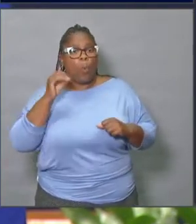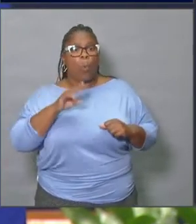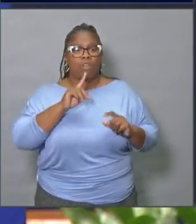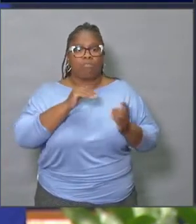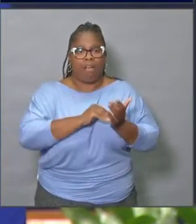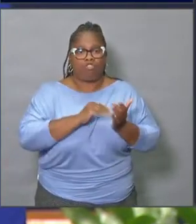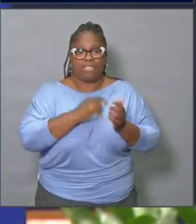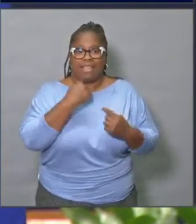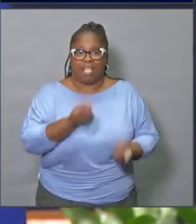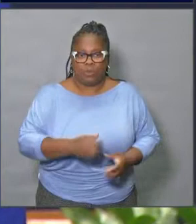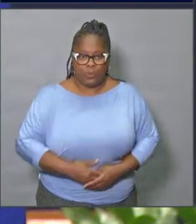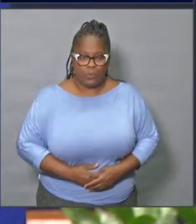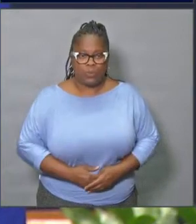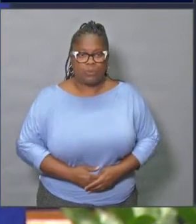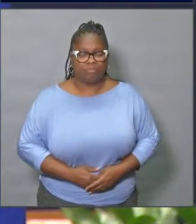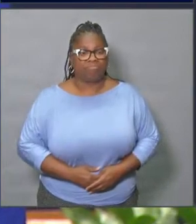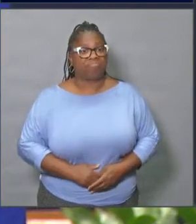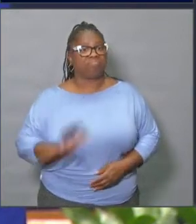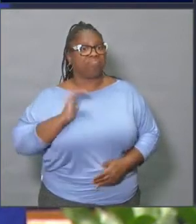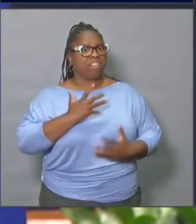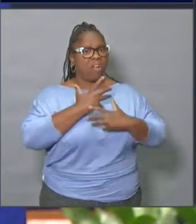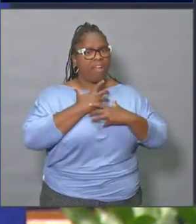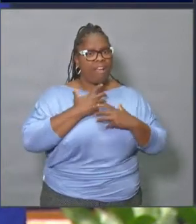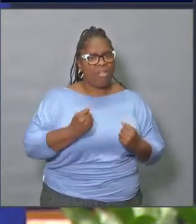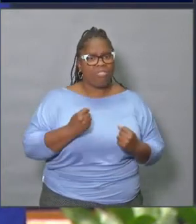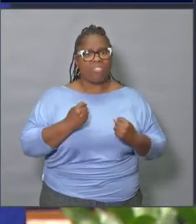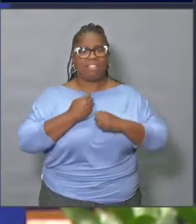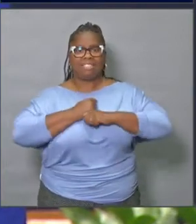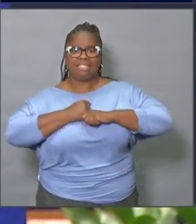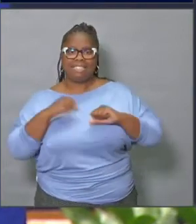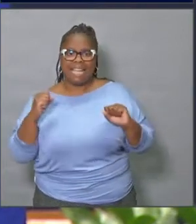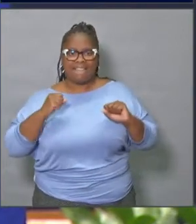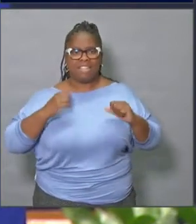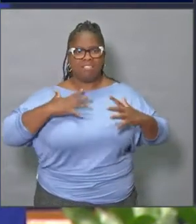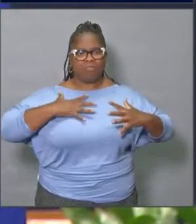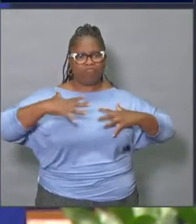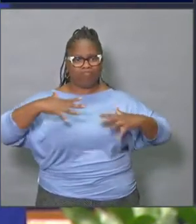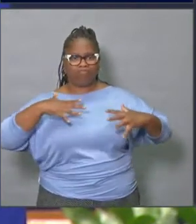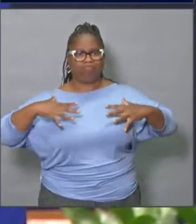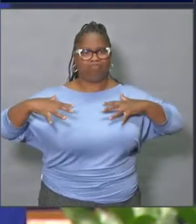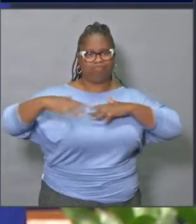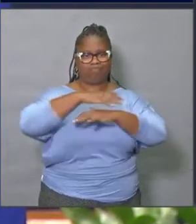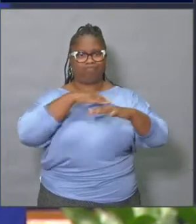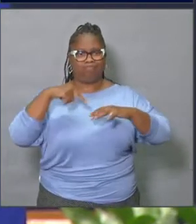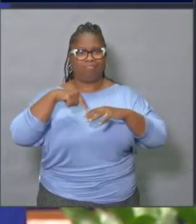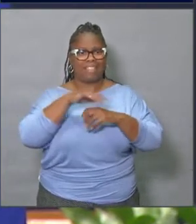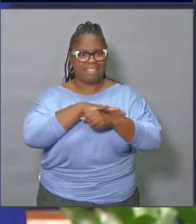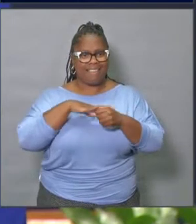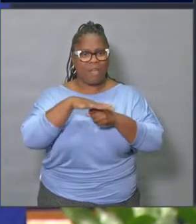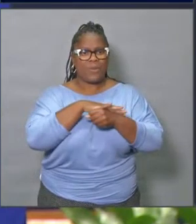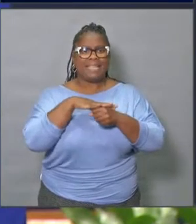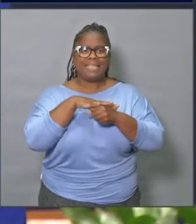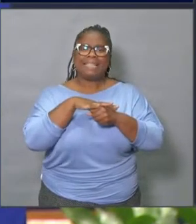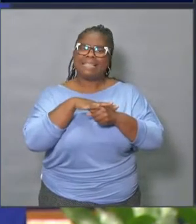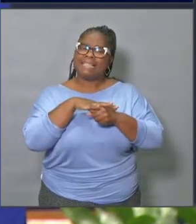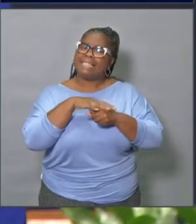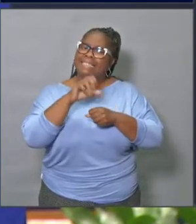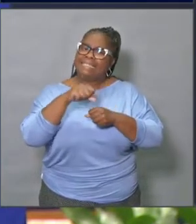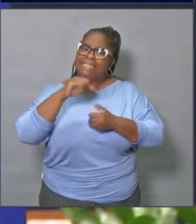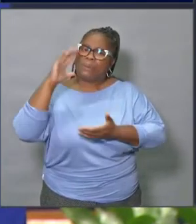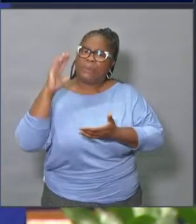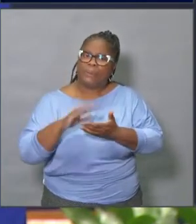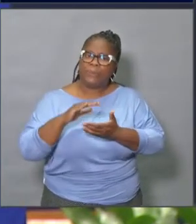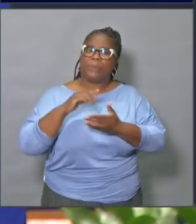and safety and the vibrancy of our county is certainly in part related to COVID-19 and how